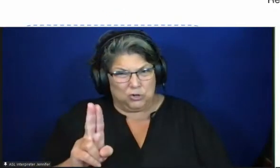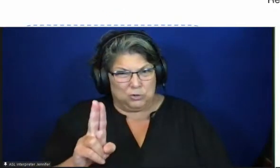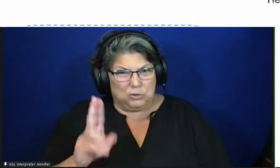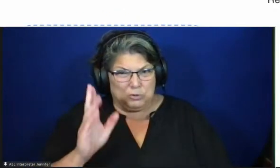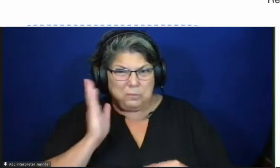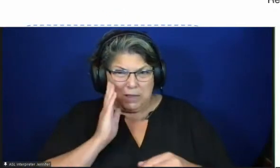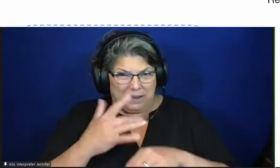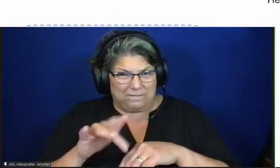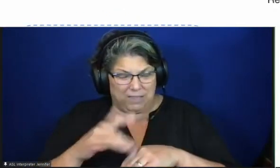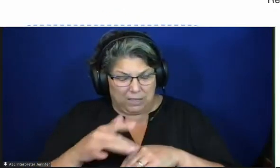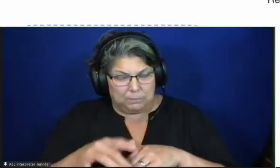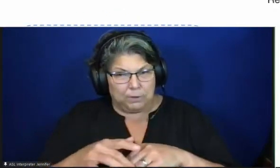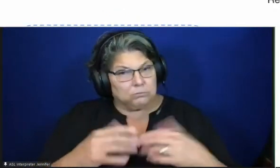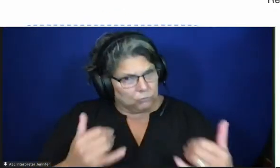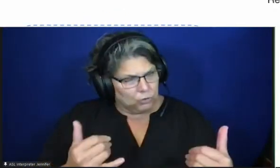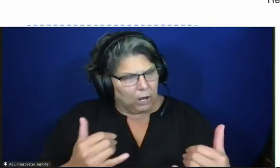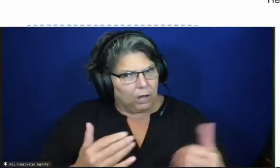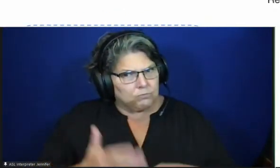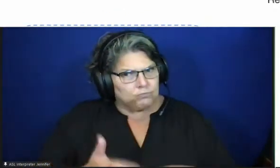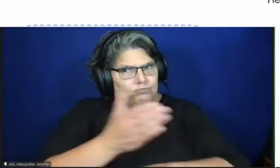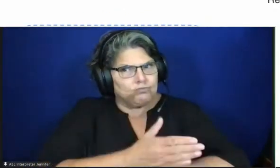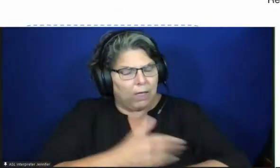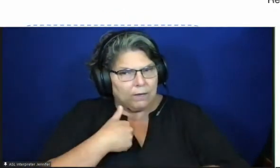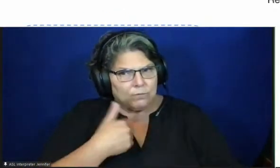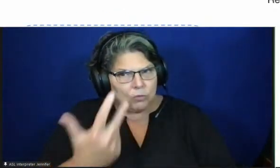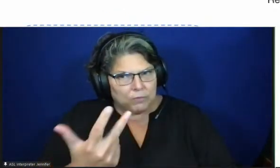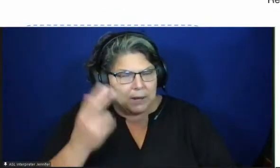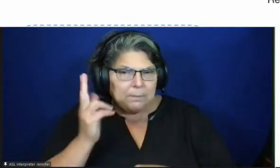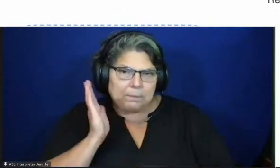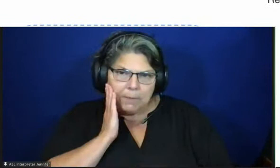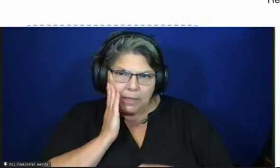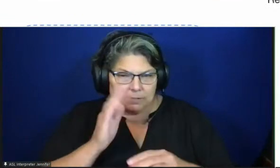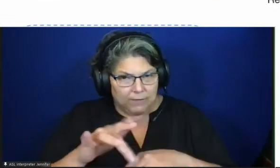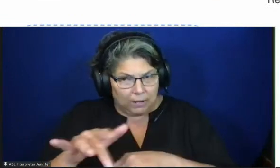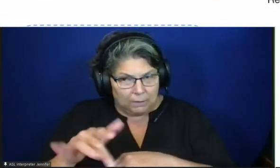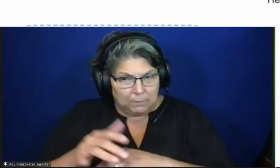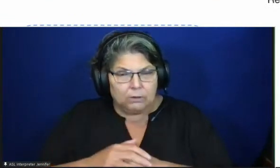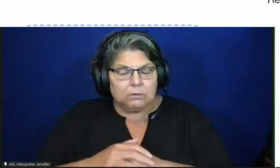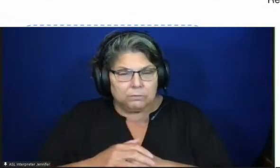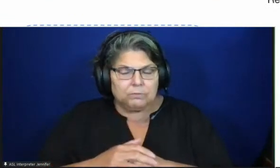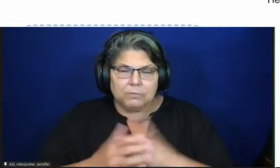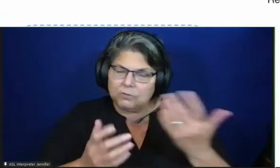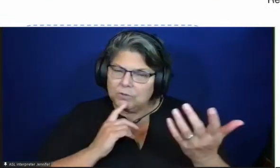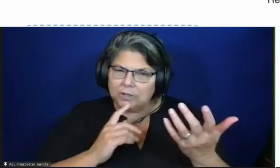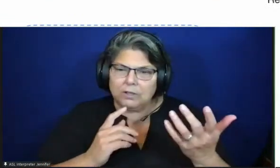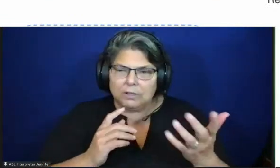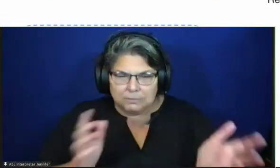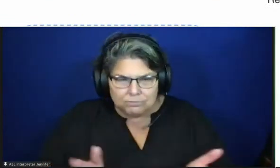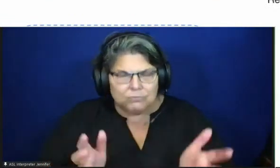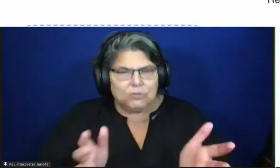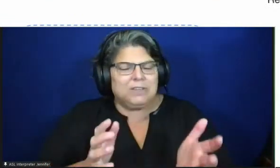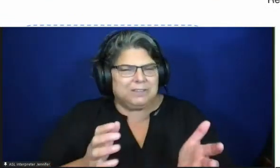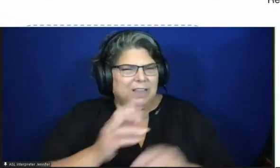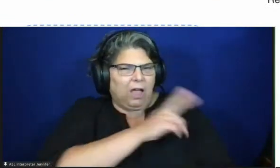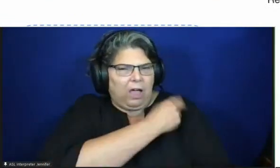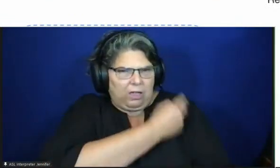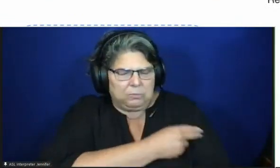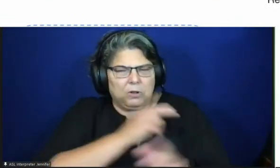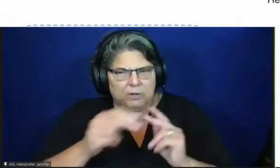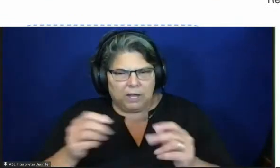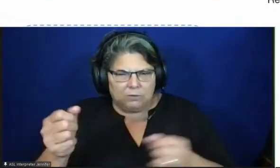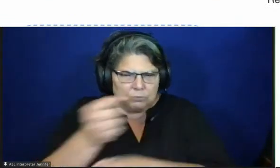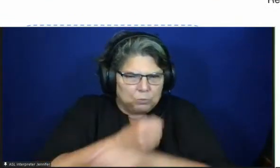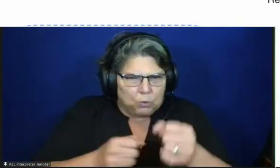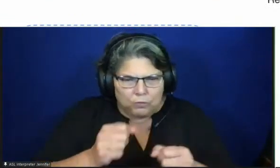pretty often. This is the ability of the hospital staff to move patients around, and some get better and